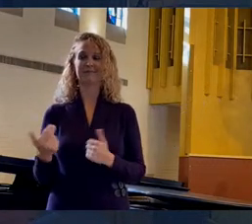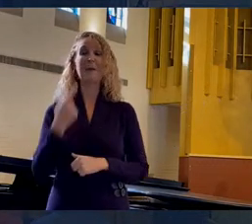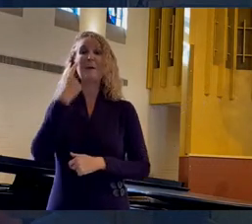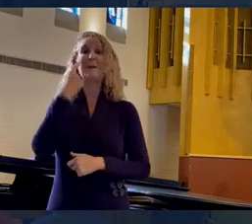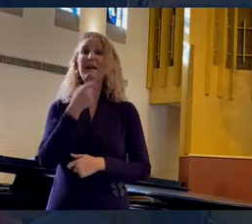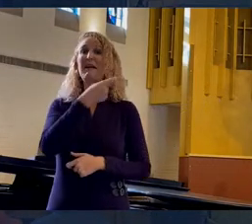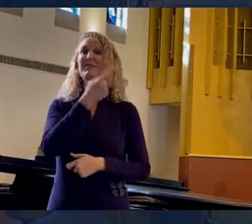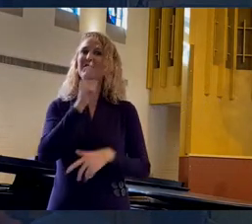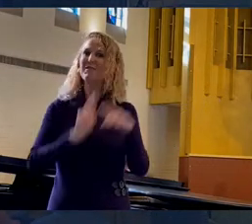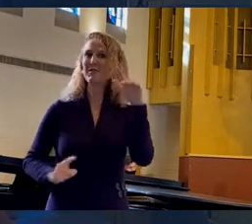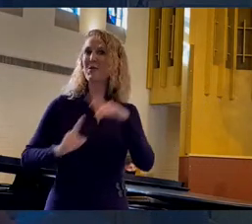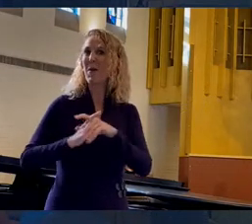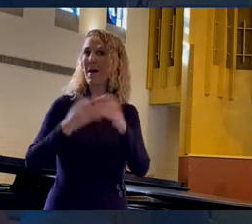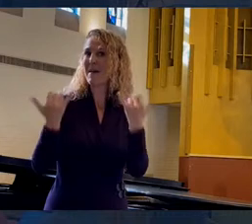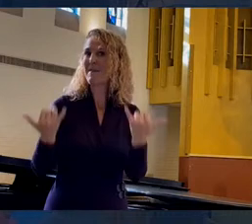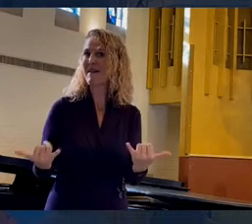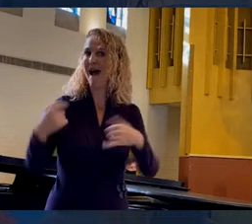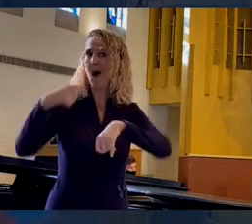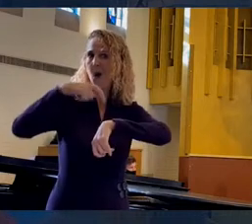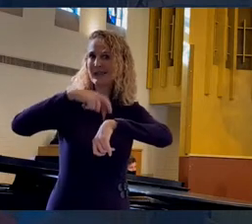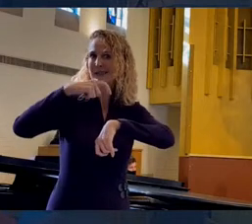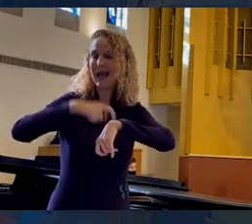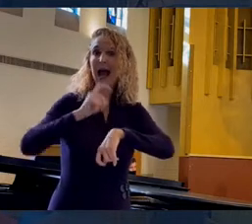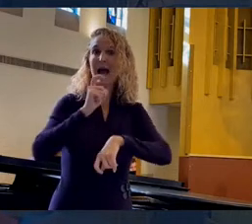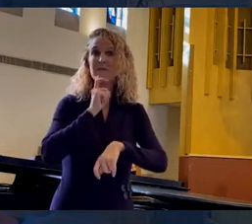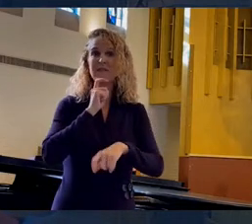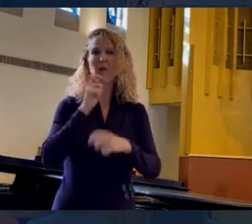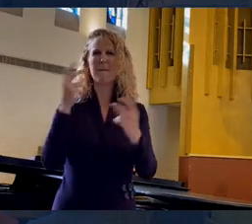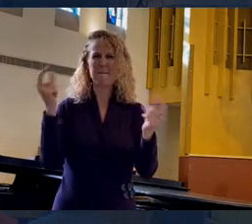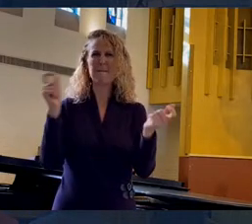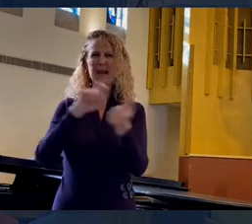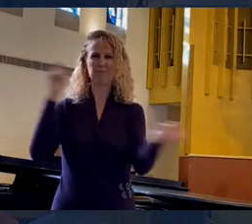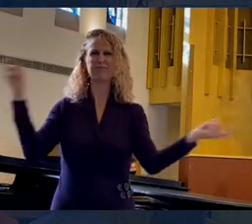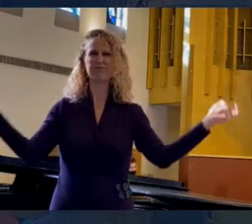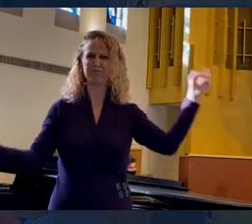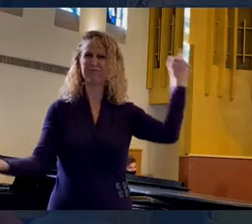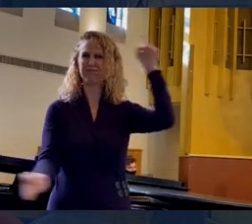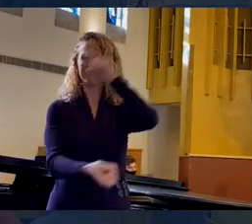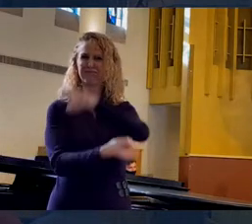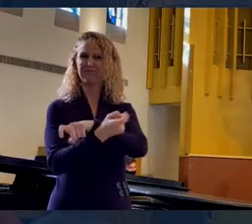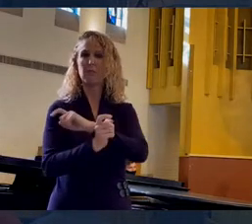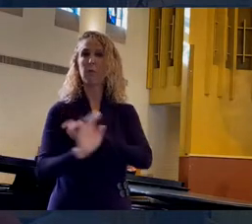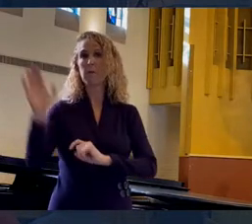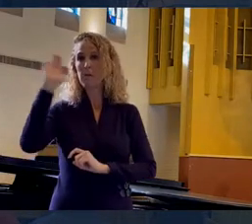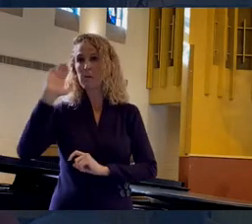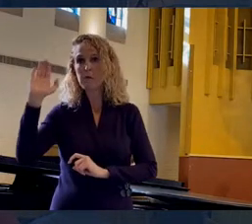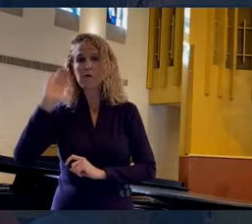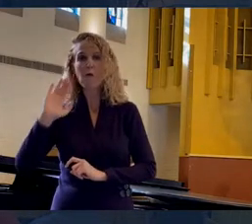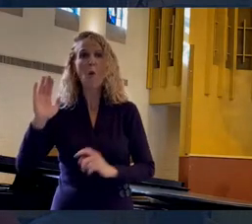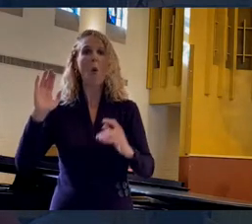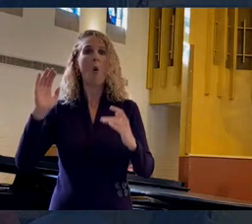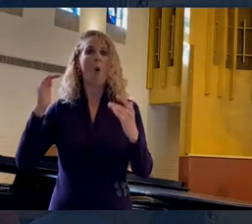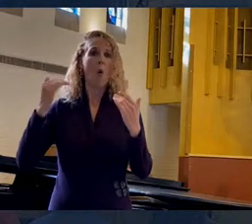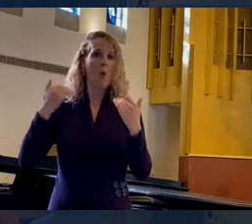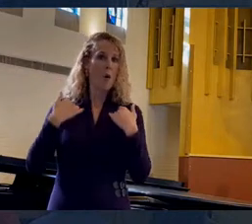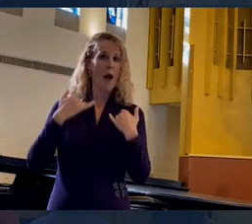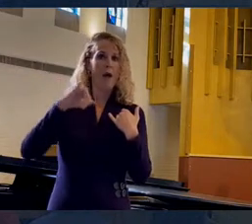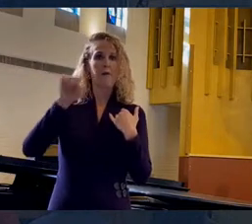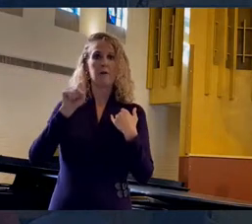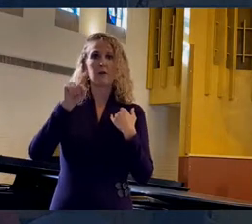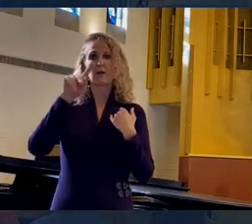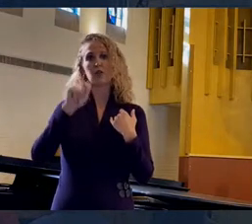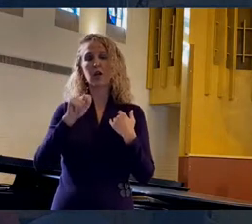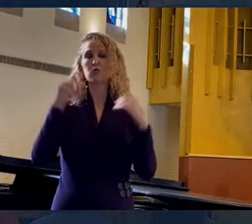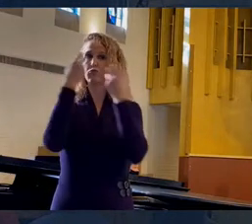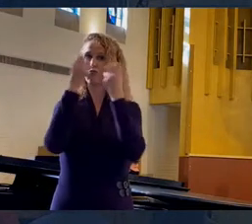Because she comes at a time when Xavier is in a big transition. Xavier is used to having a Jesuit talk and be